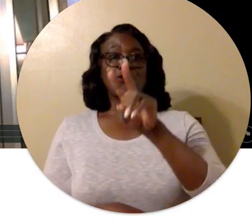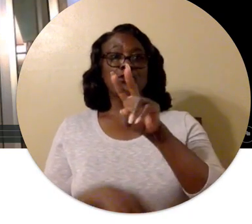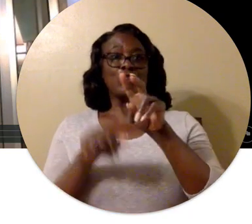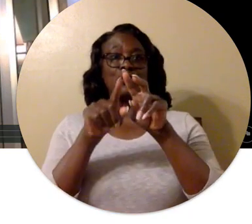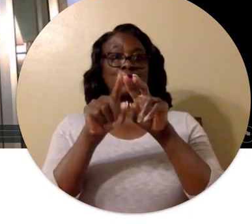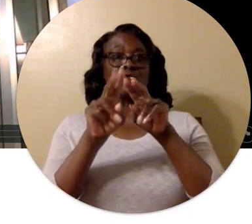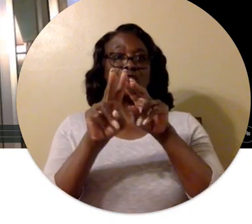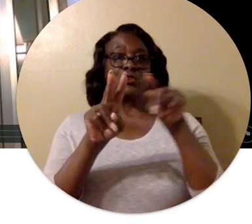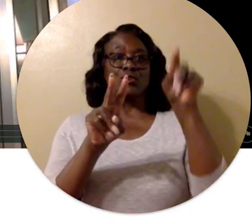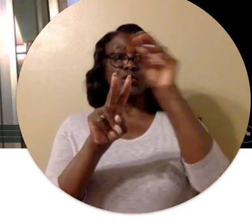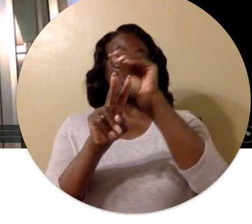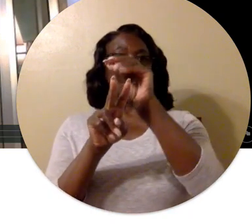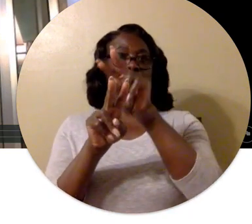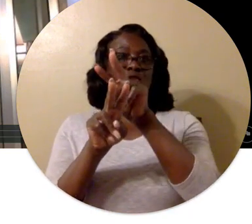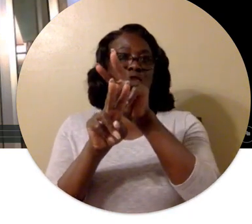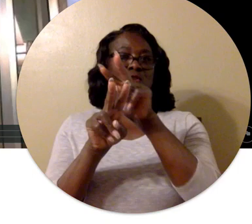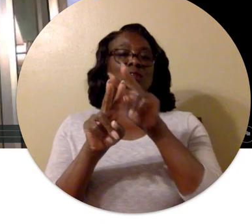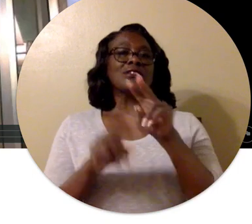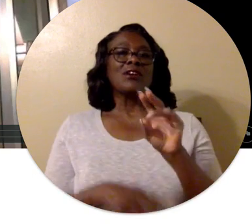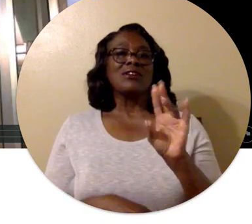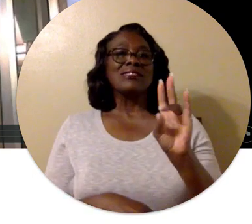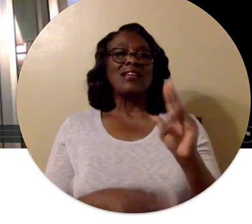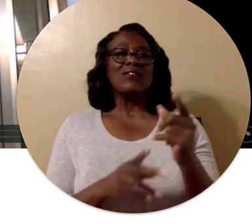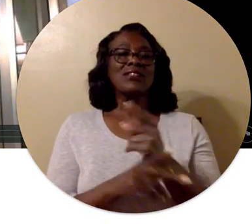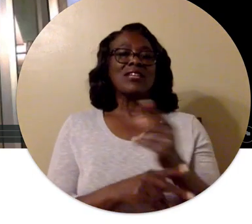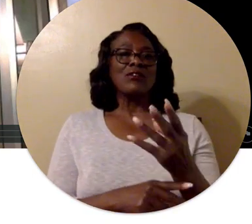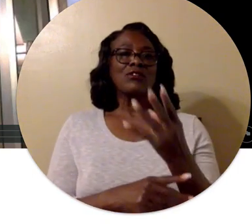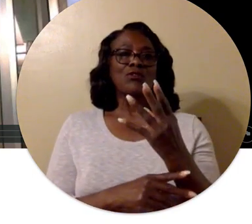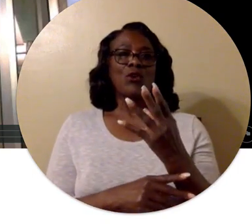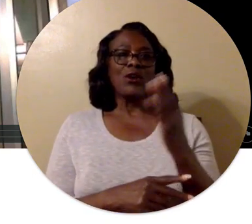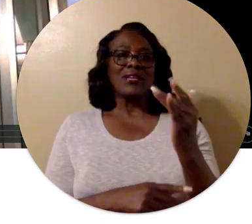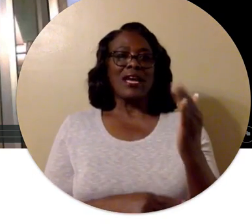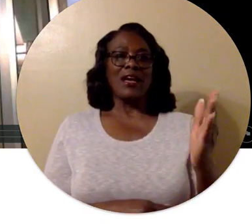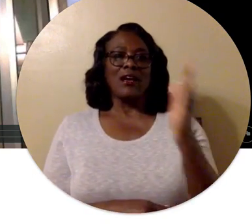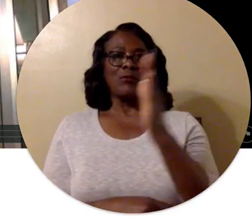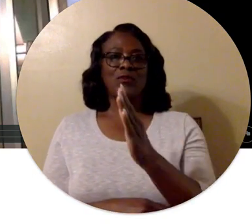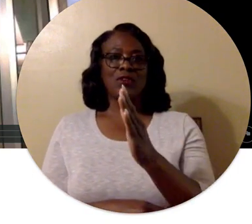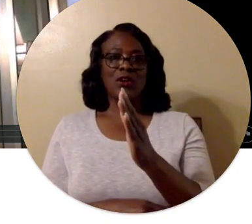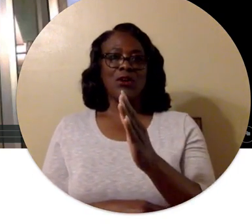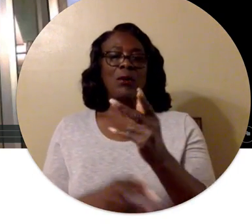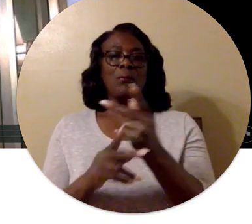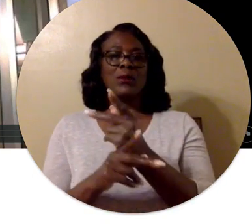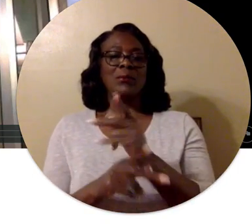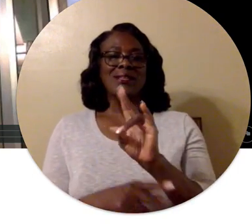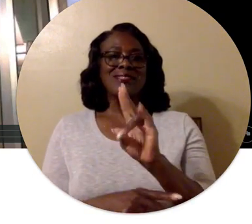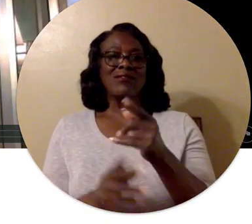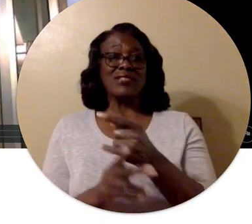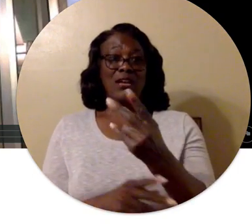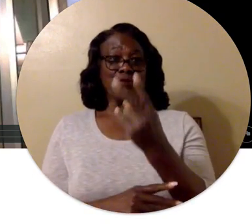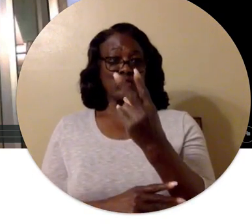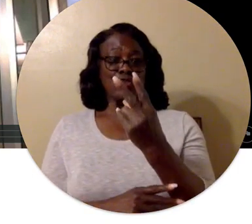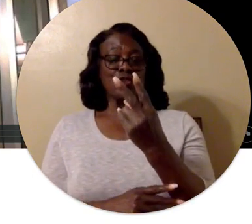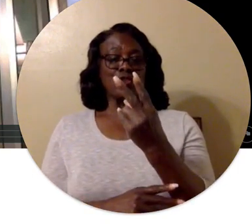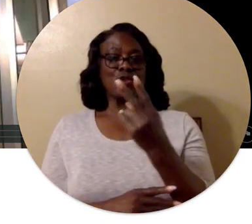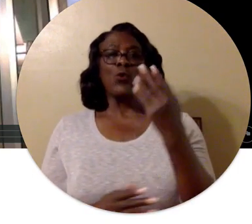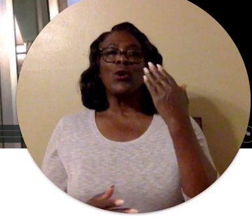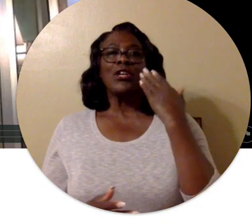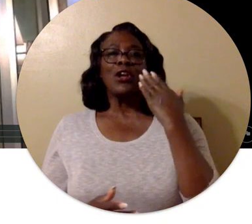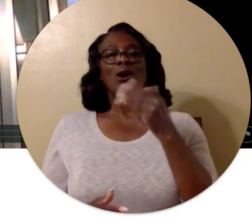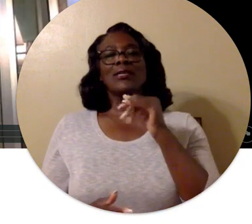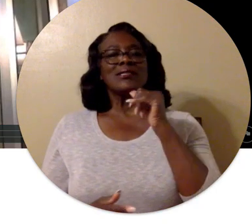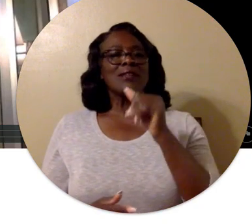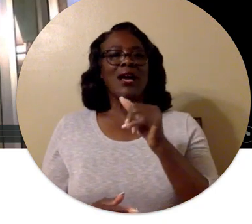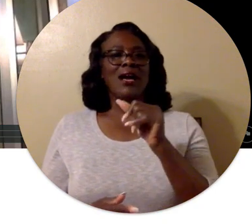right? So I've multiplied 7 times 4, and now I'm moving over. I'm now going to multiply 7 times 2. But we know that this isn't